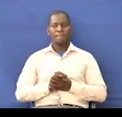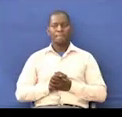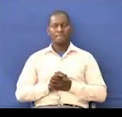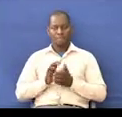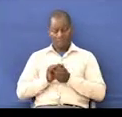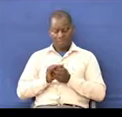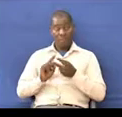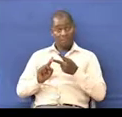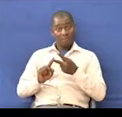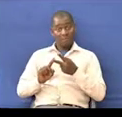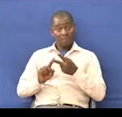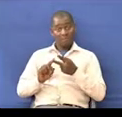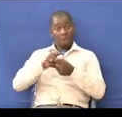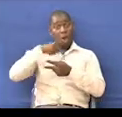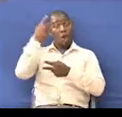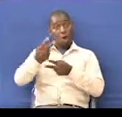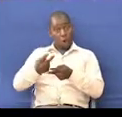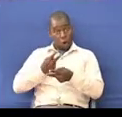Once we are saying about rotation,